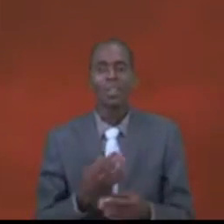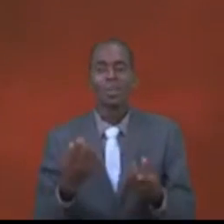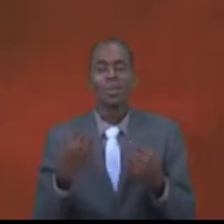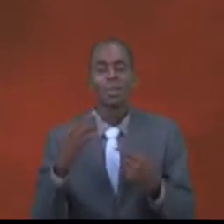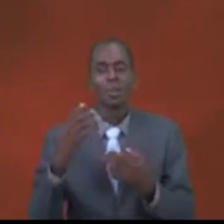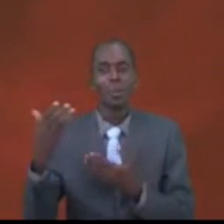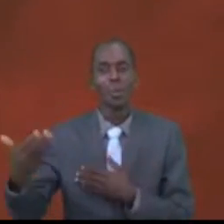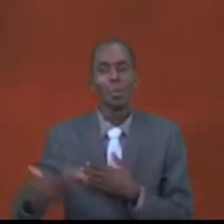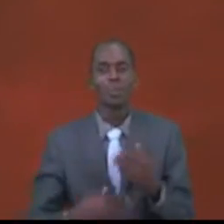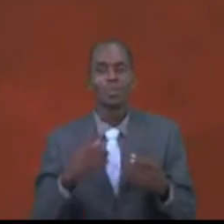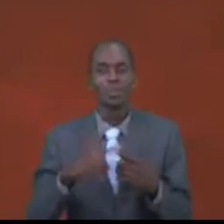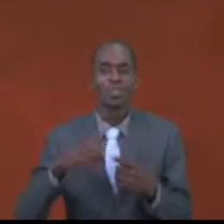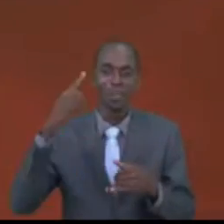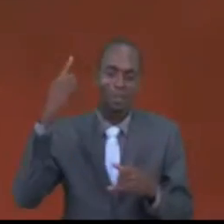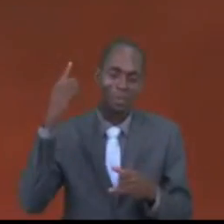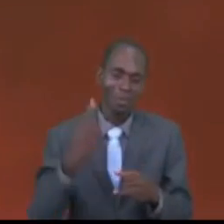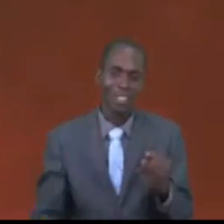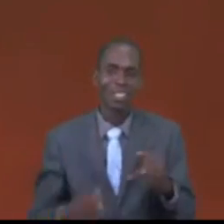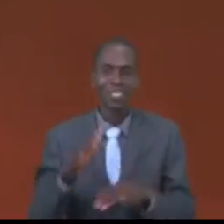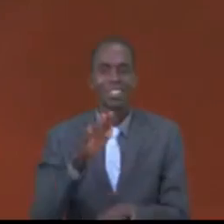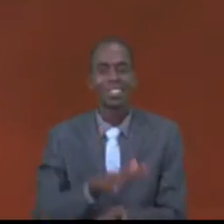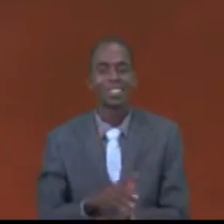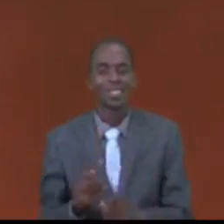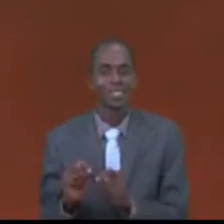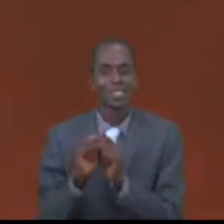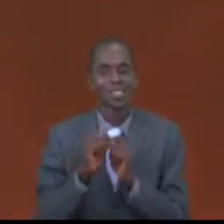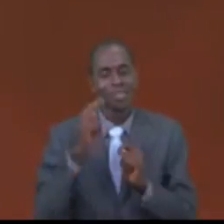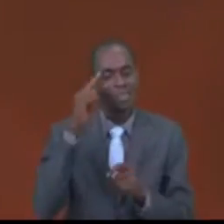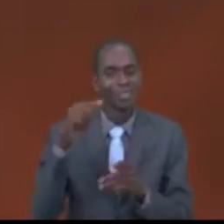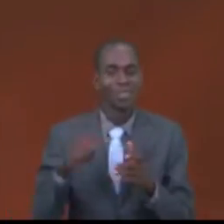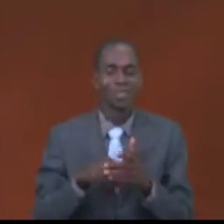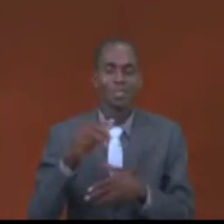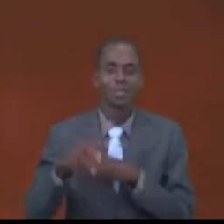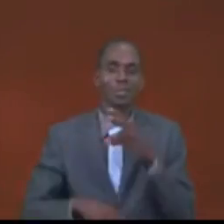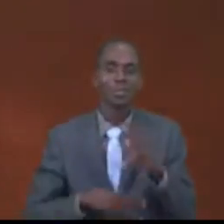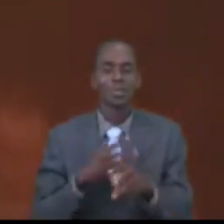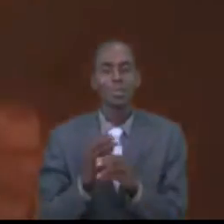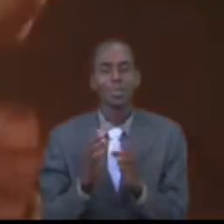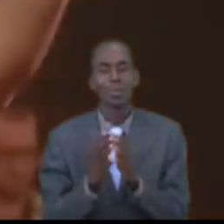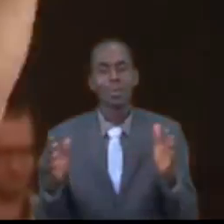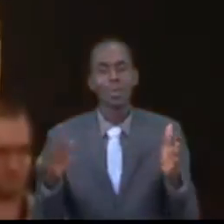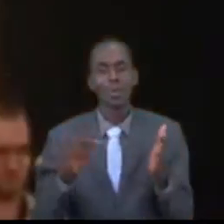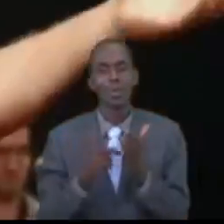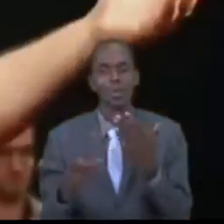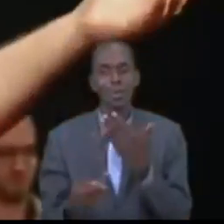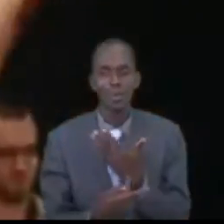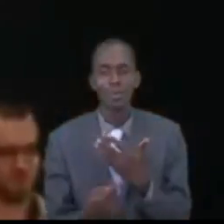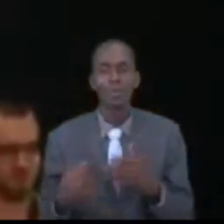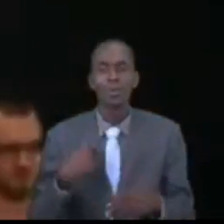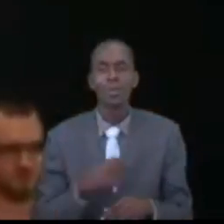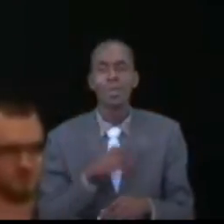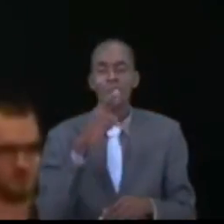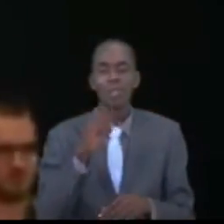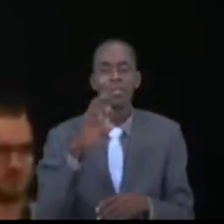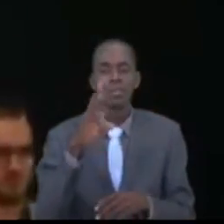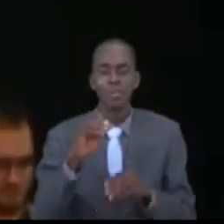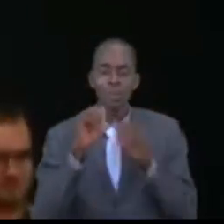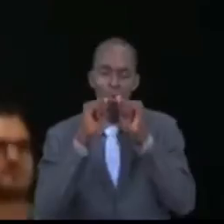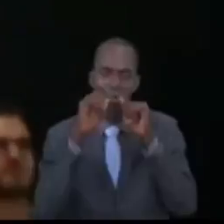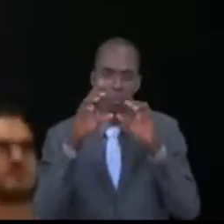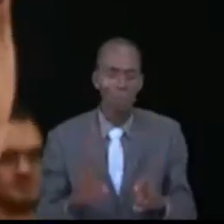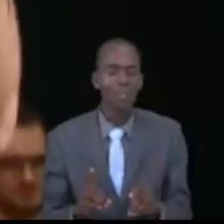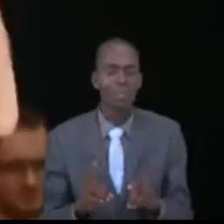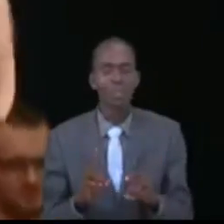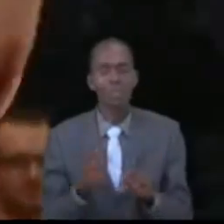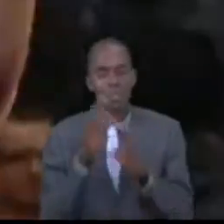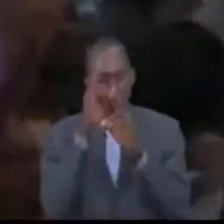final evening together for this global crusade. We are so blessed and humbled and honored